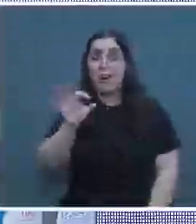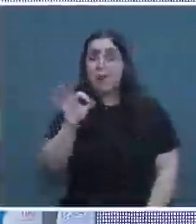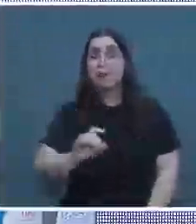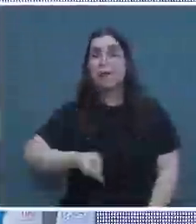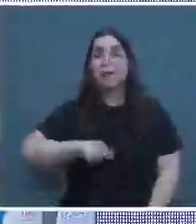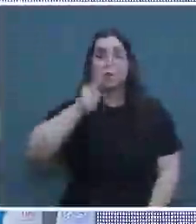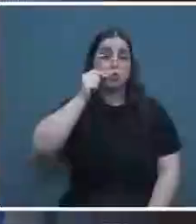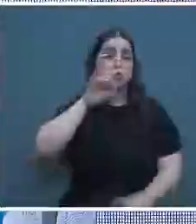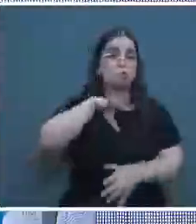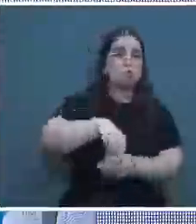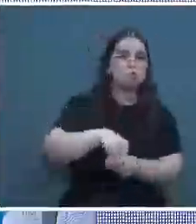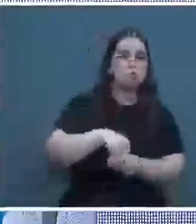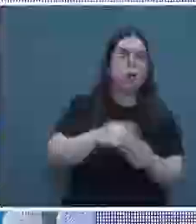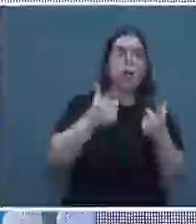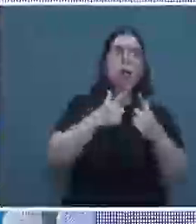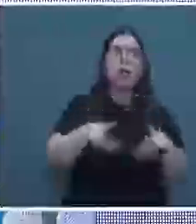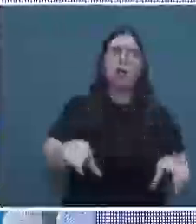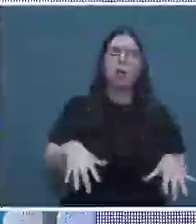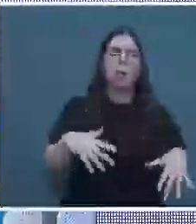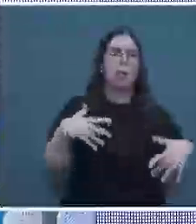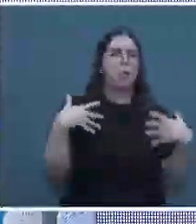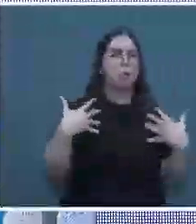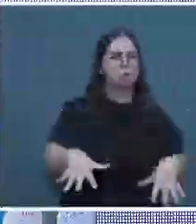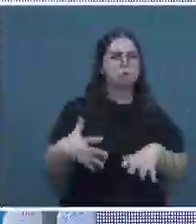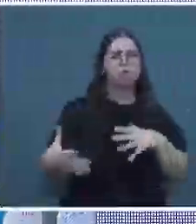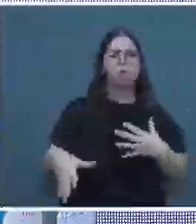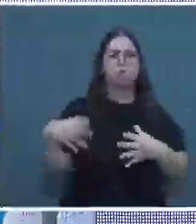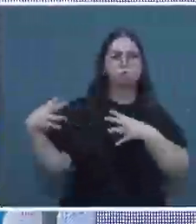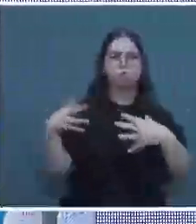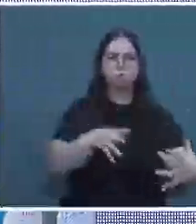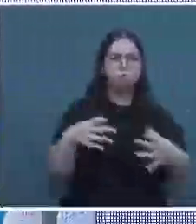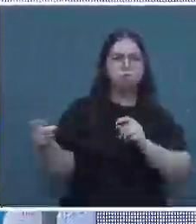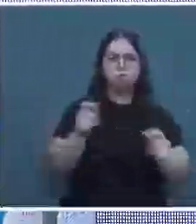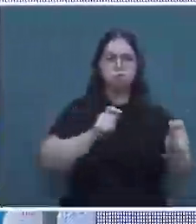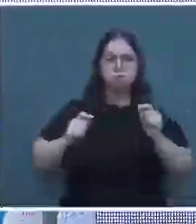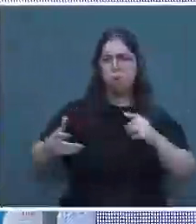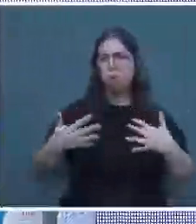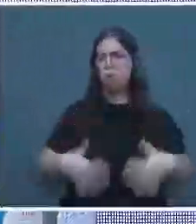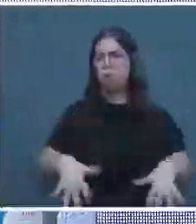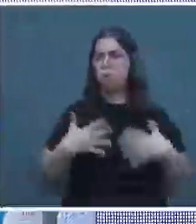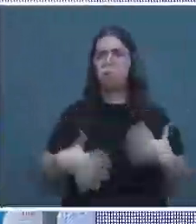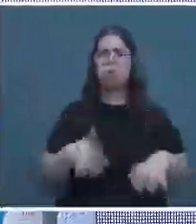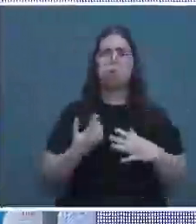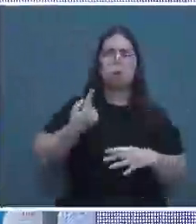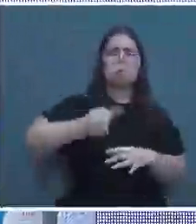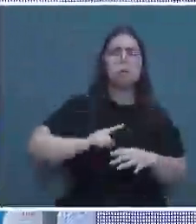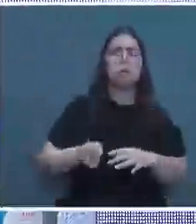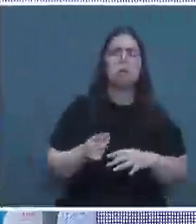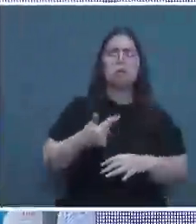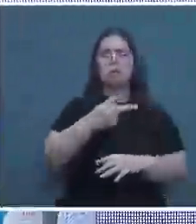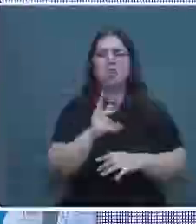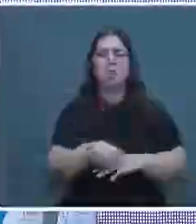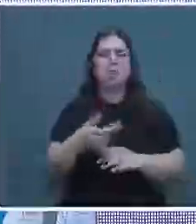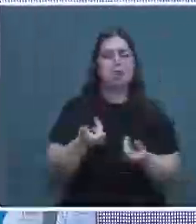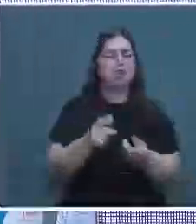in politics. The language was much more harsh. The debate, the public debate was, oh my God, you needed to change the TV